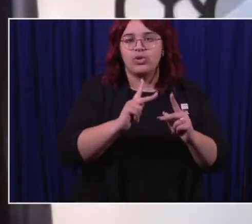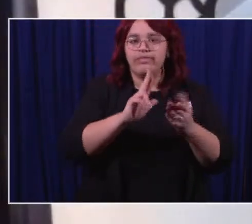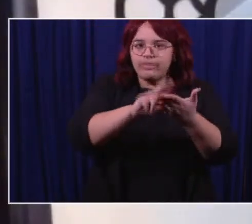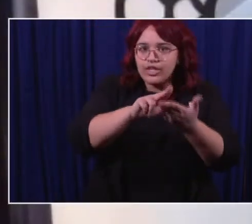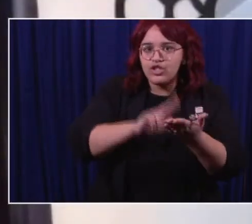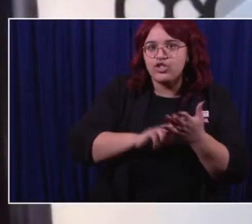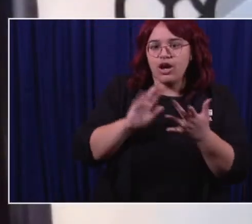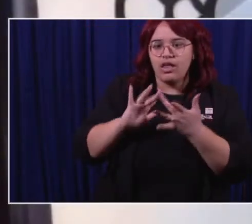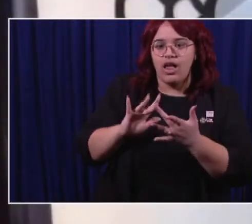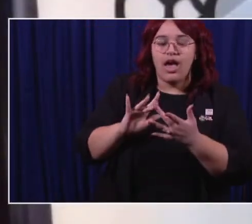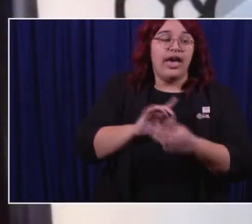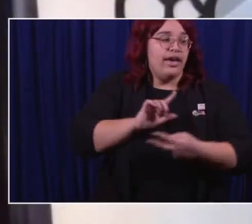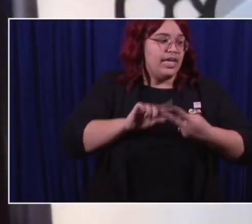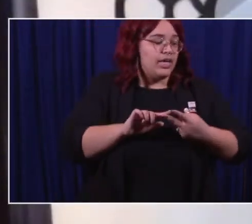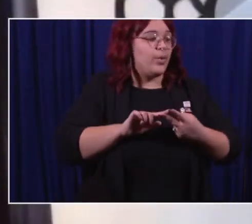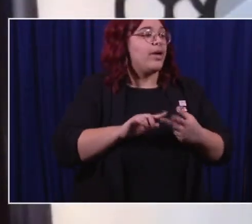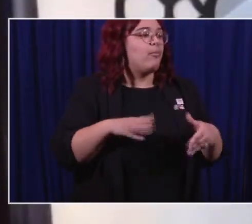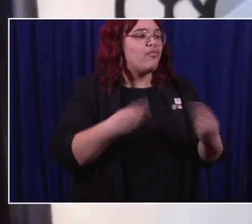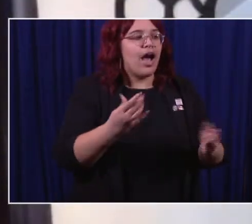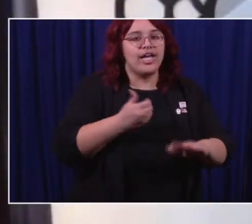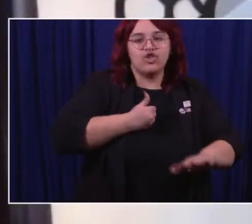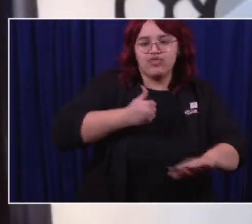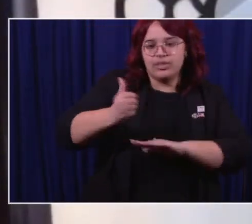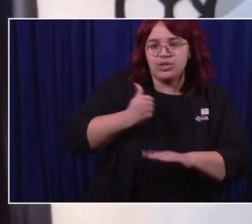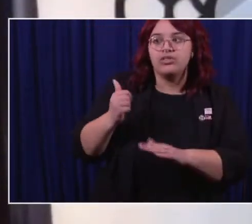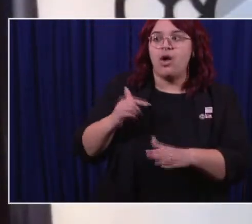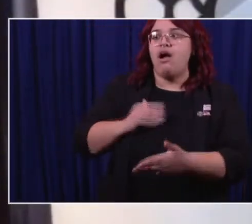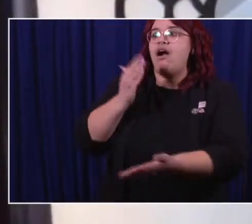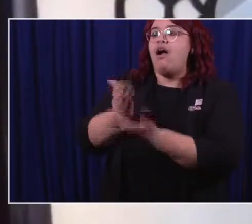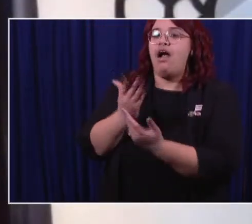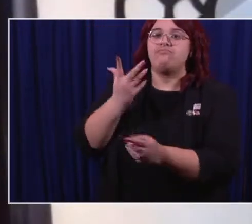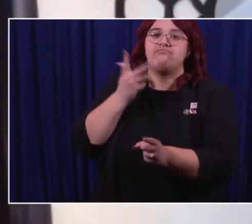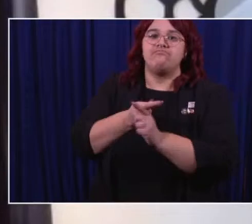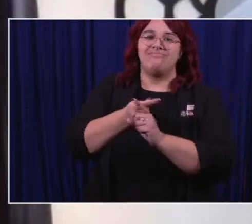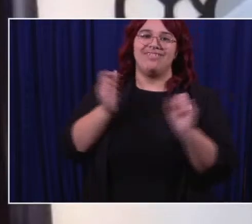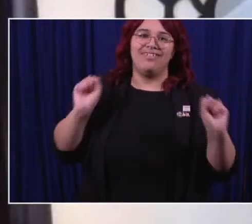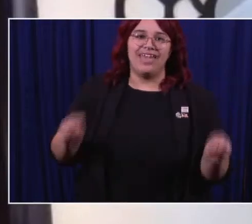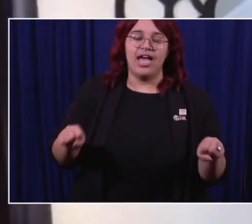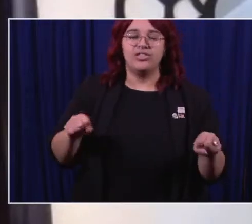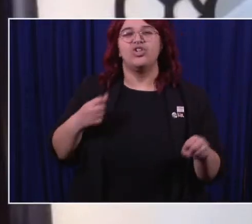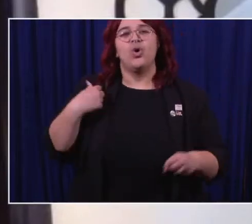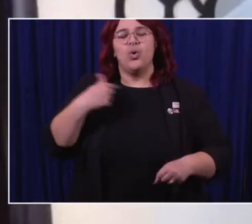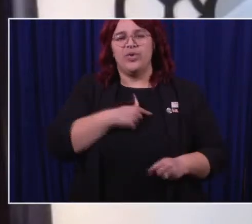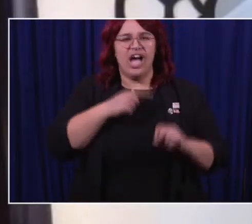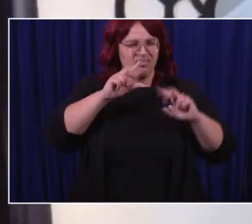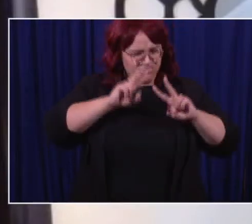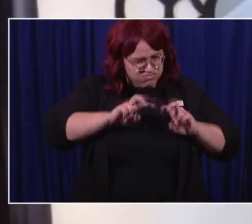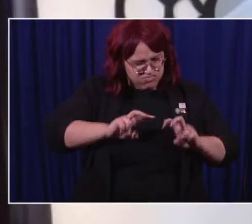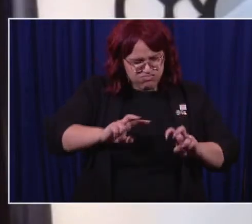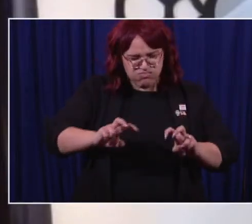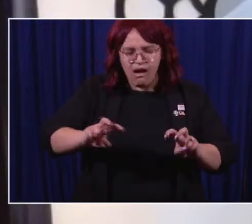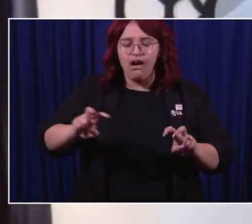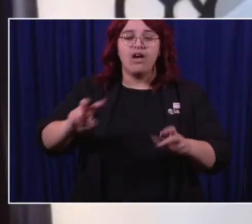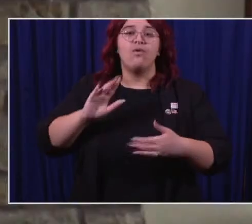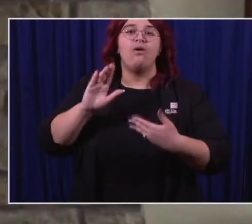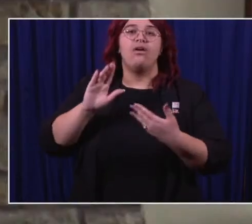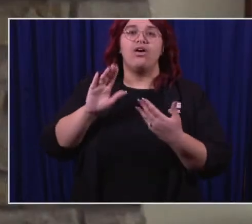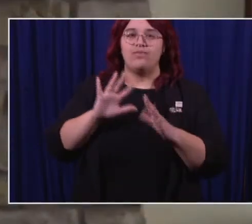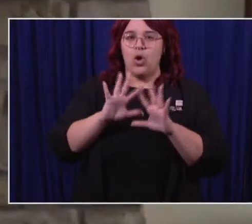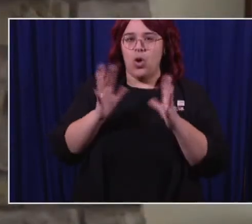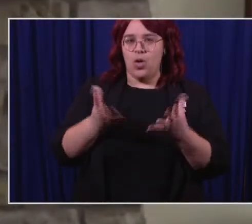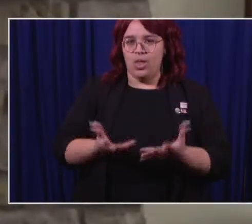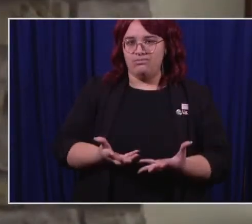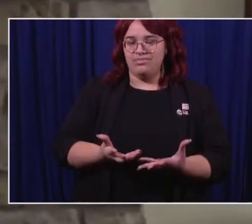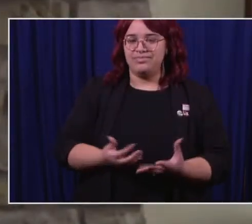they can get to the site. And so we continue to work on all of these things that we know are so critically important. Director,